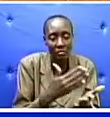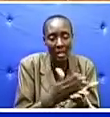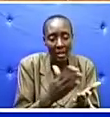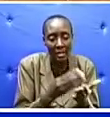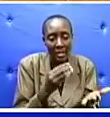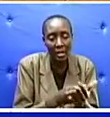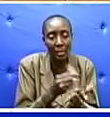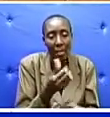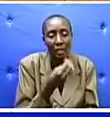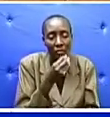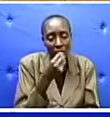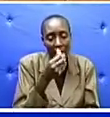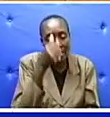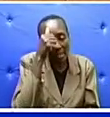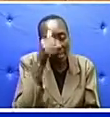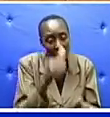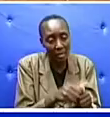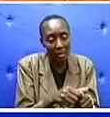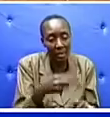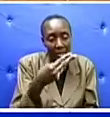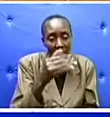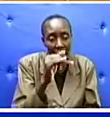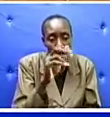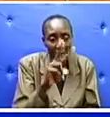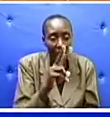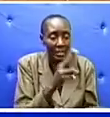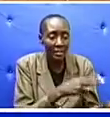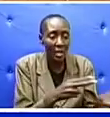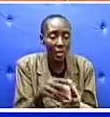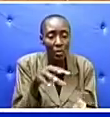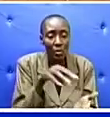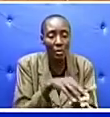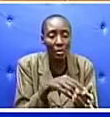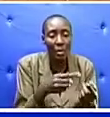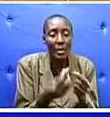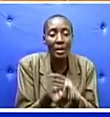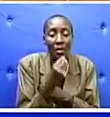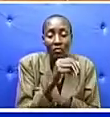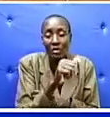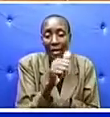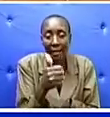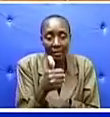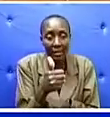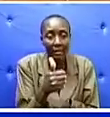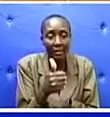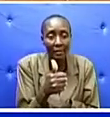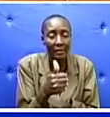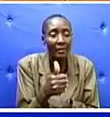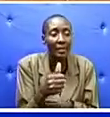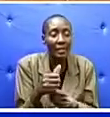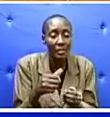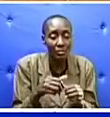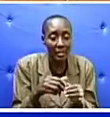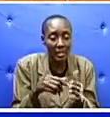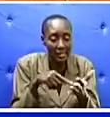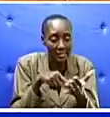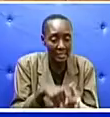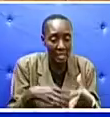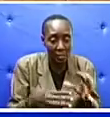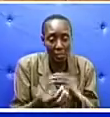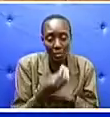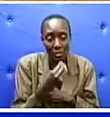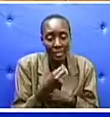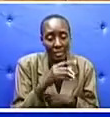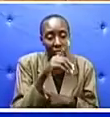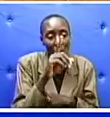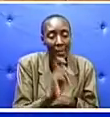food. Remember, as much as HIV is a normal condition, there are foods that we emphasize on people to eat a balanced diet. Mm-hmm. You know, yeah. So you